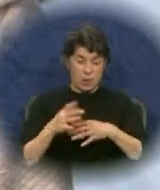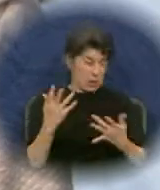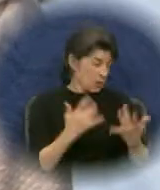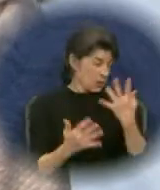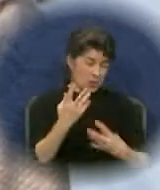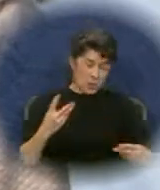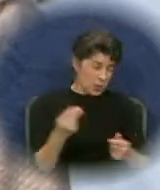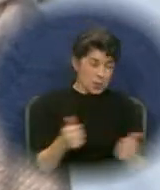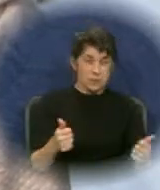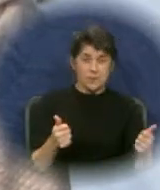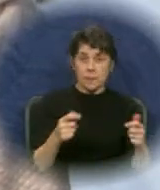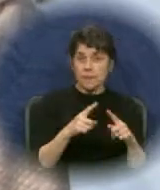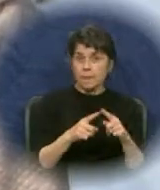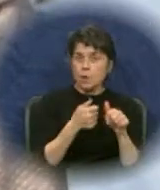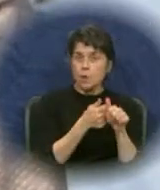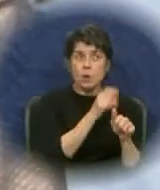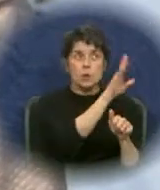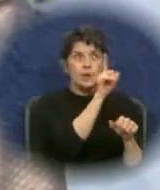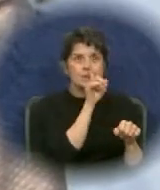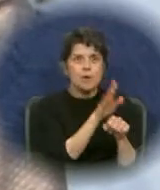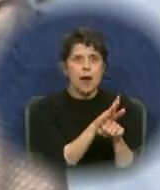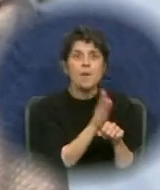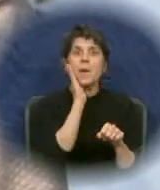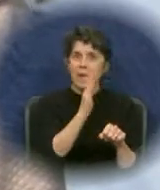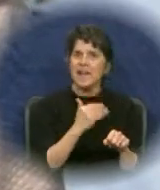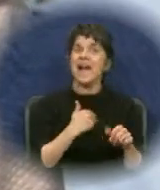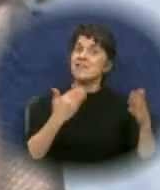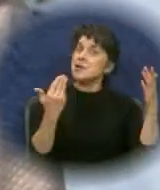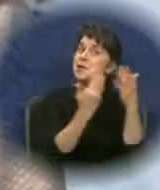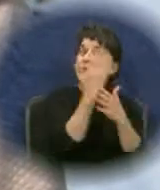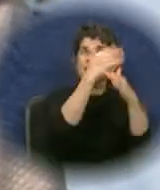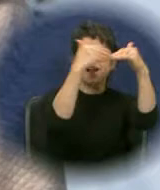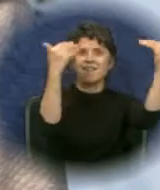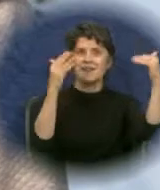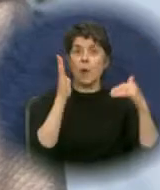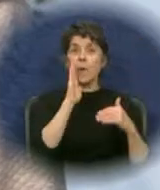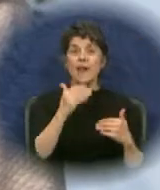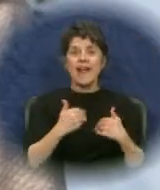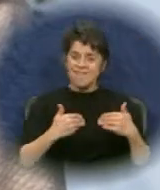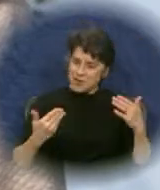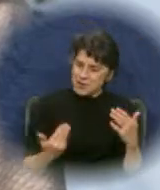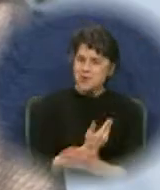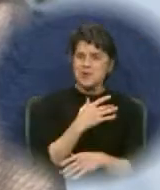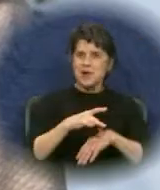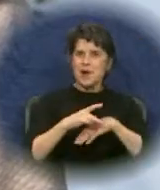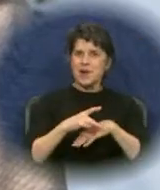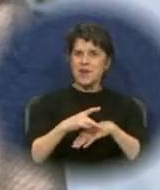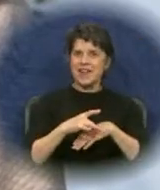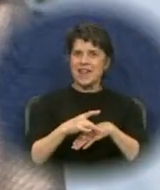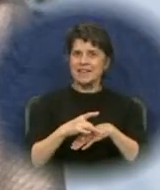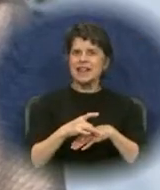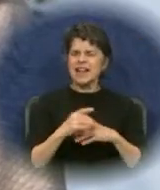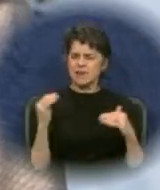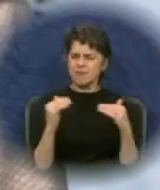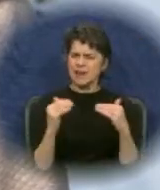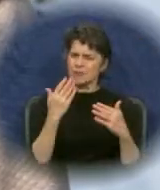promise, we await new heavens and a new earth in which righteousness